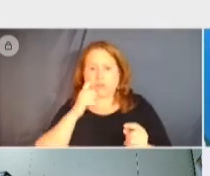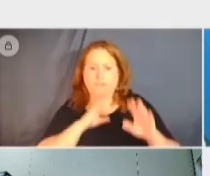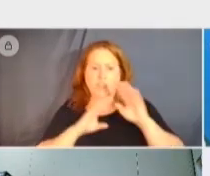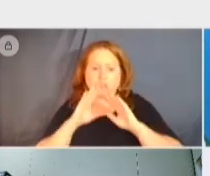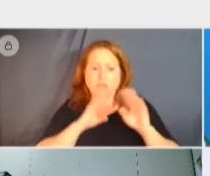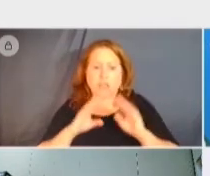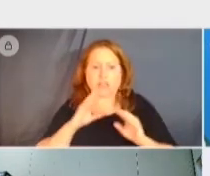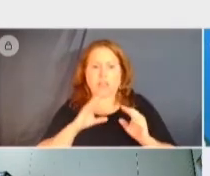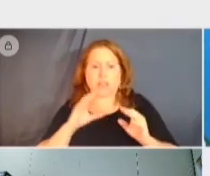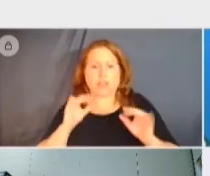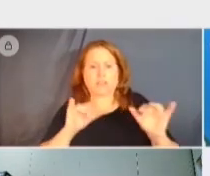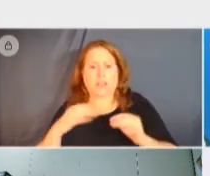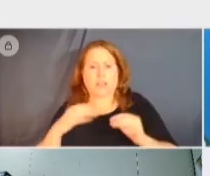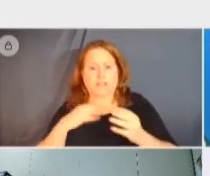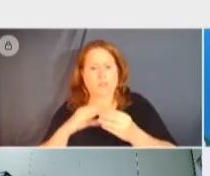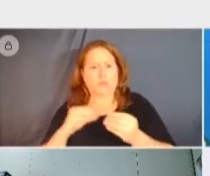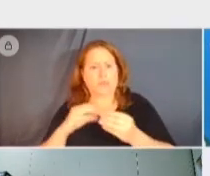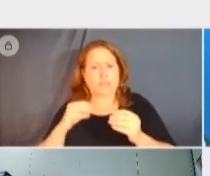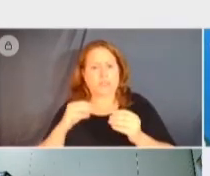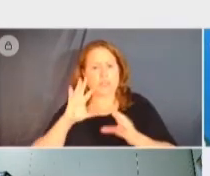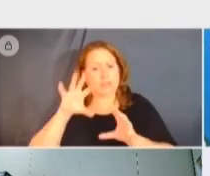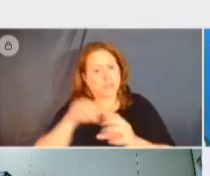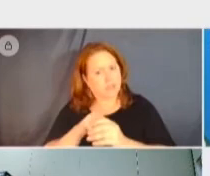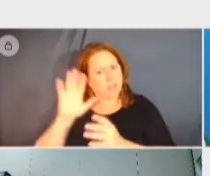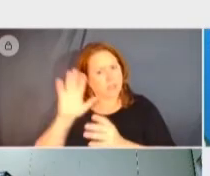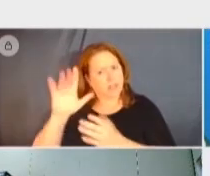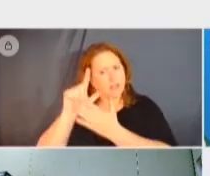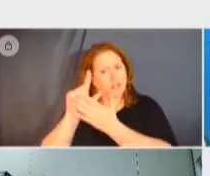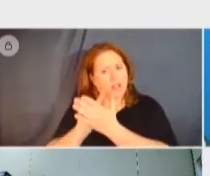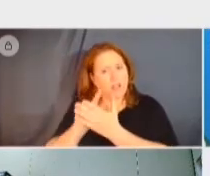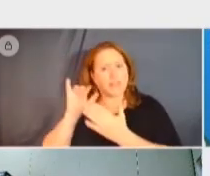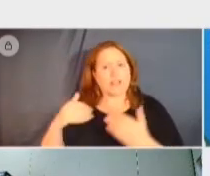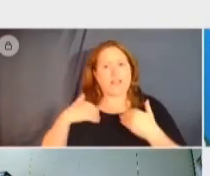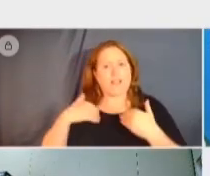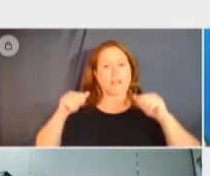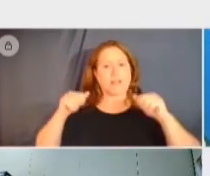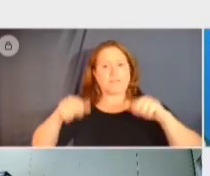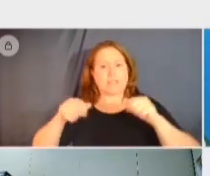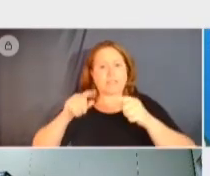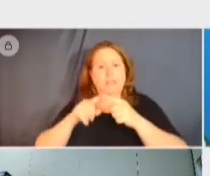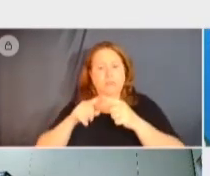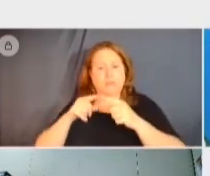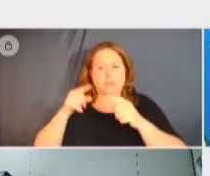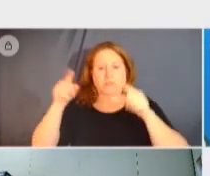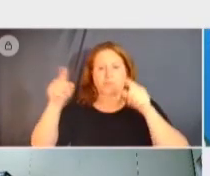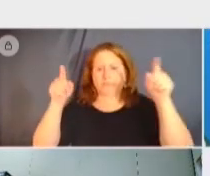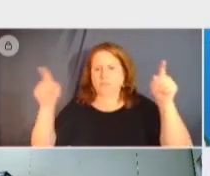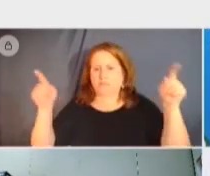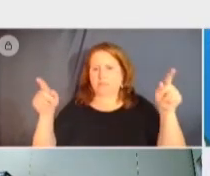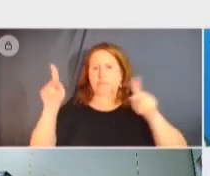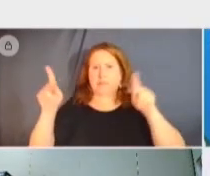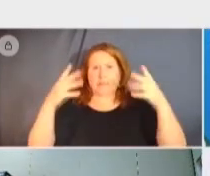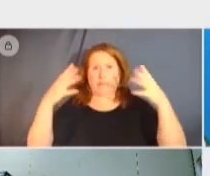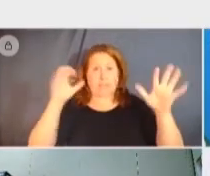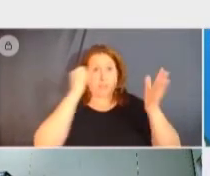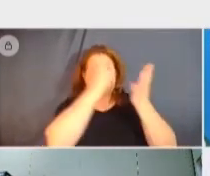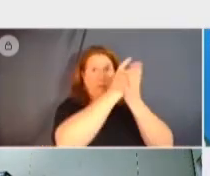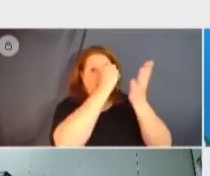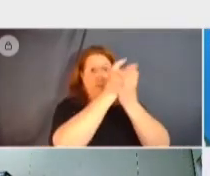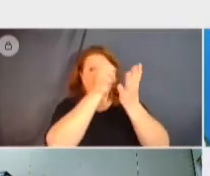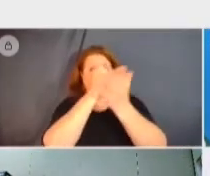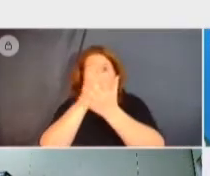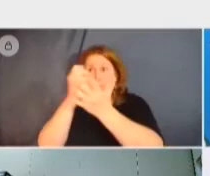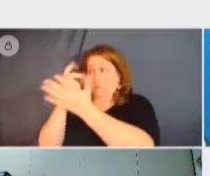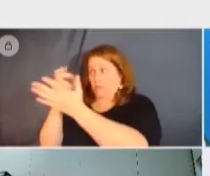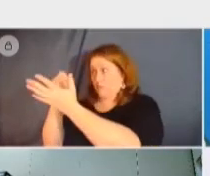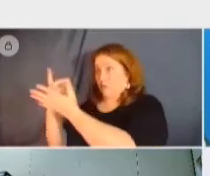within the law that they have the ability to appoint people once they're approved. My caution to those counties had always been, you